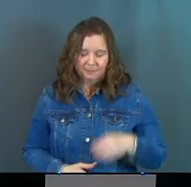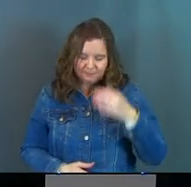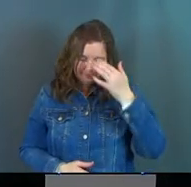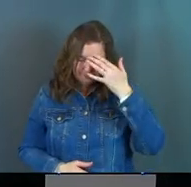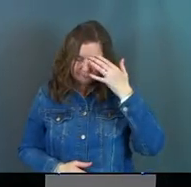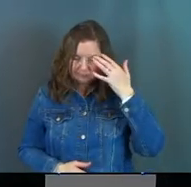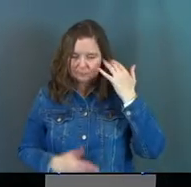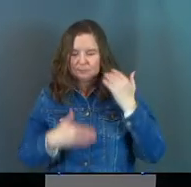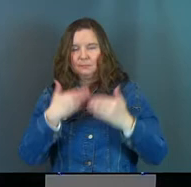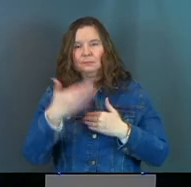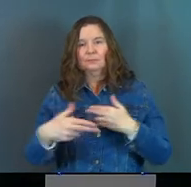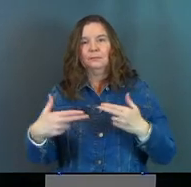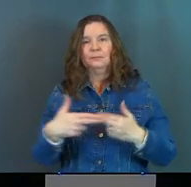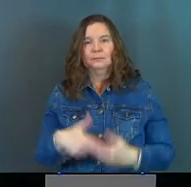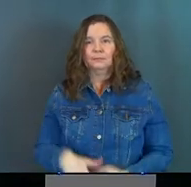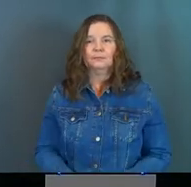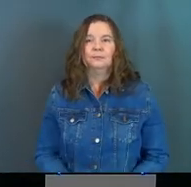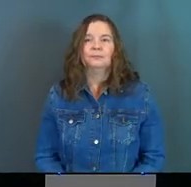Next slide.